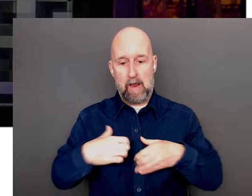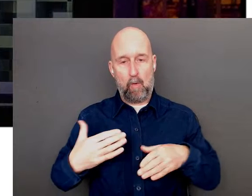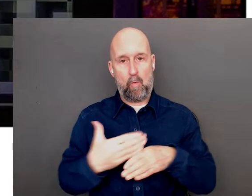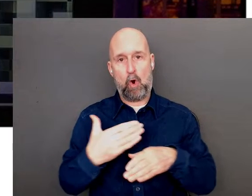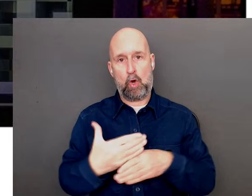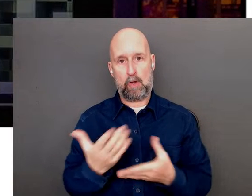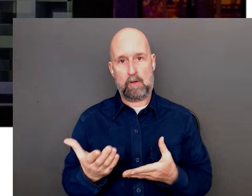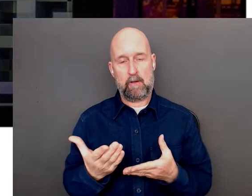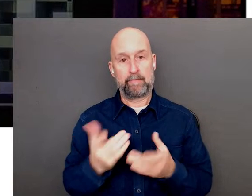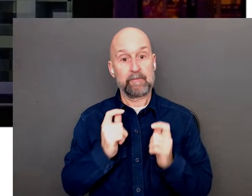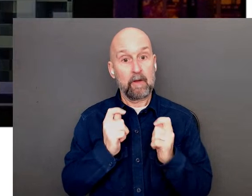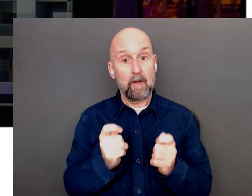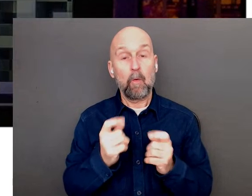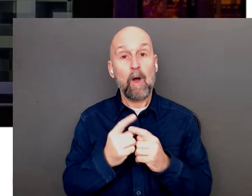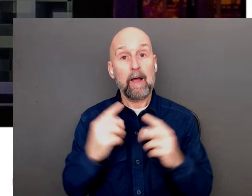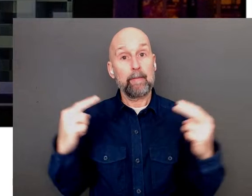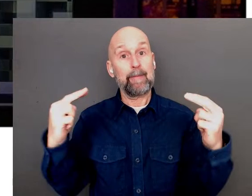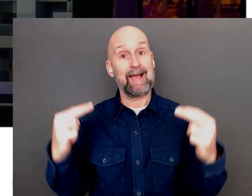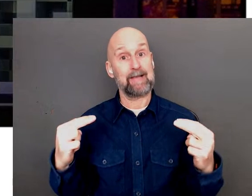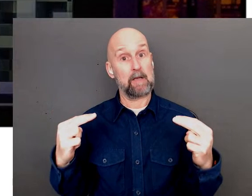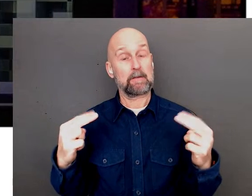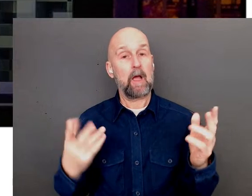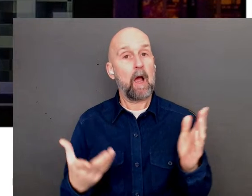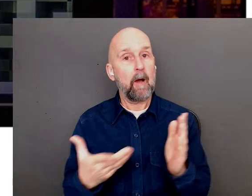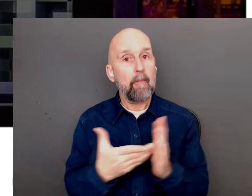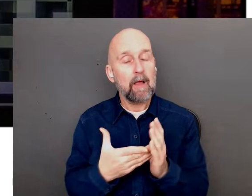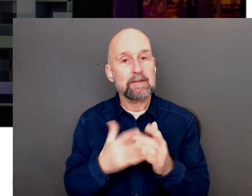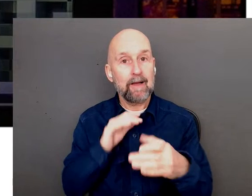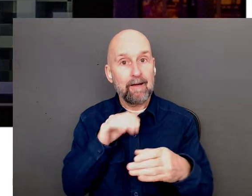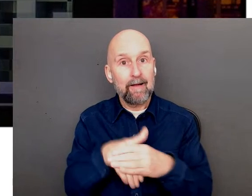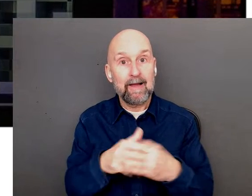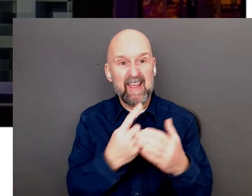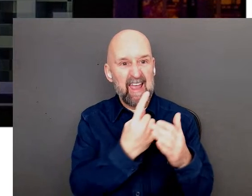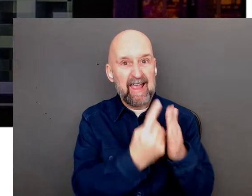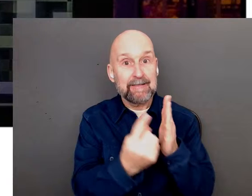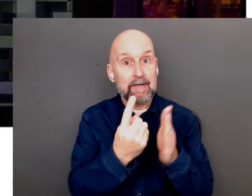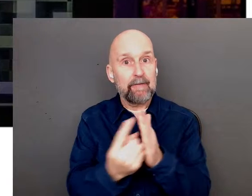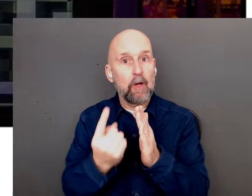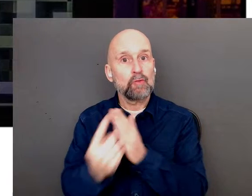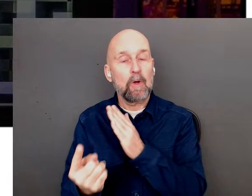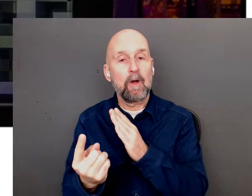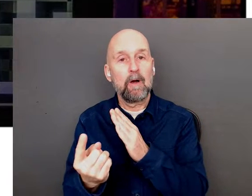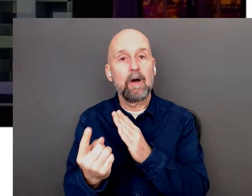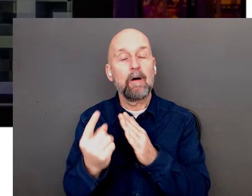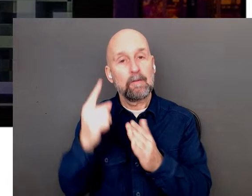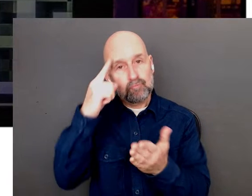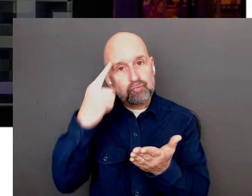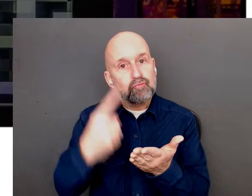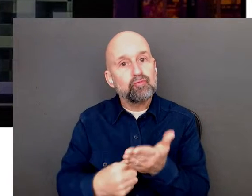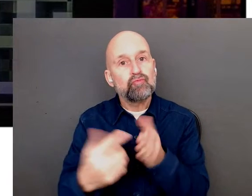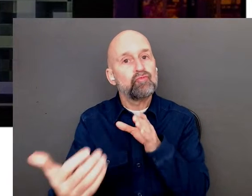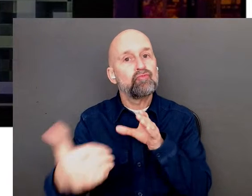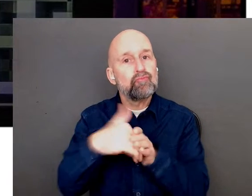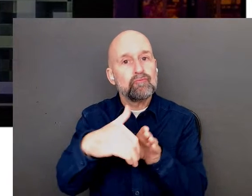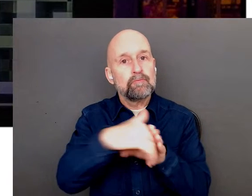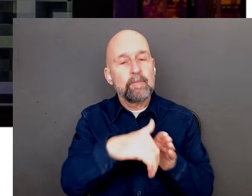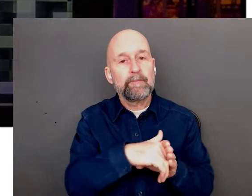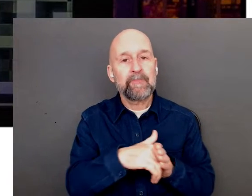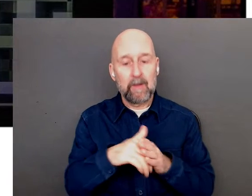as bystanders, but rather as complete individuals who act out of their own will. And so we craft these